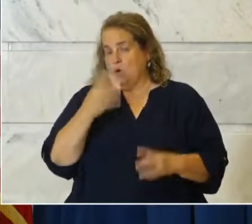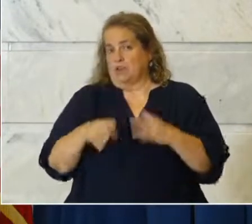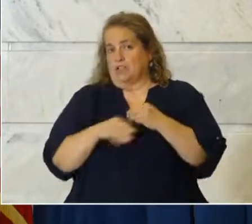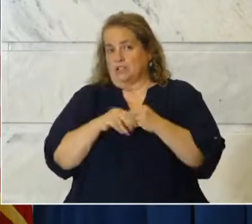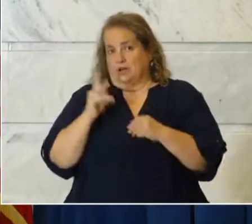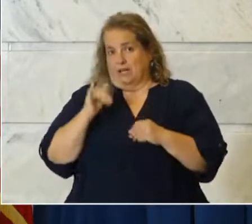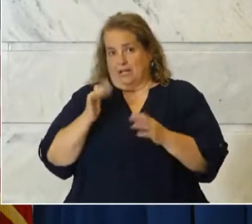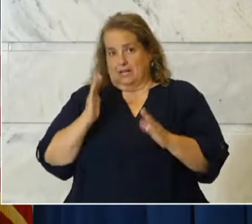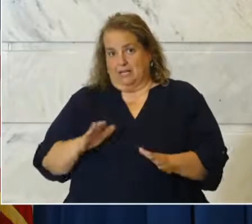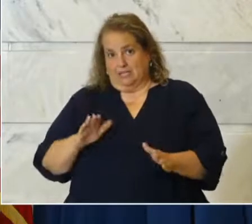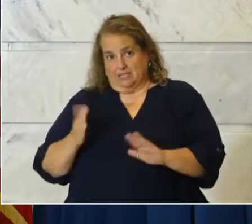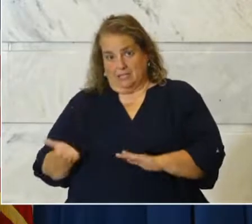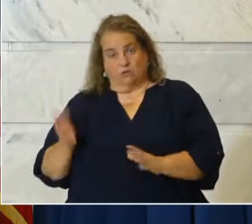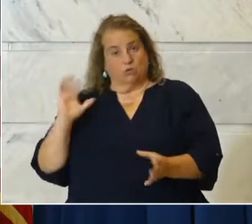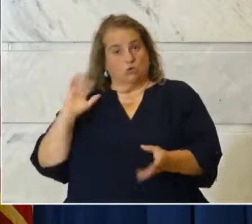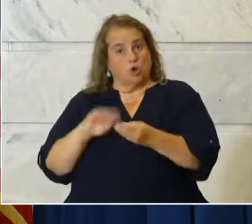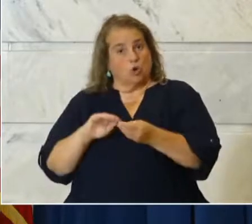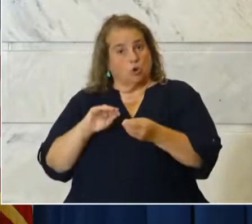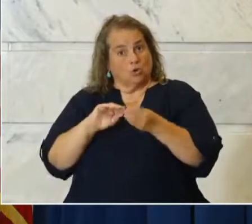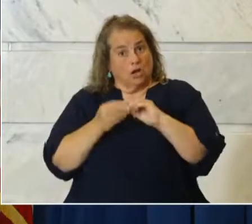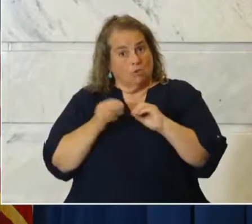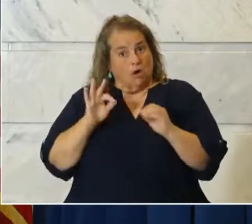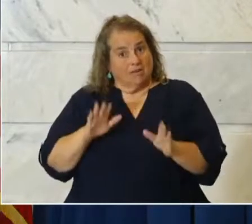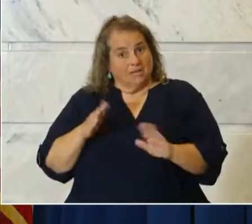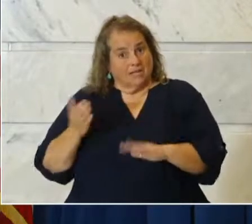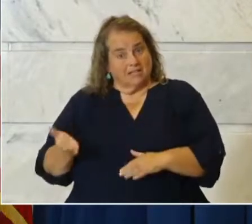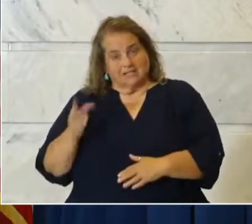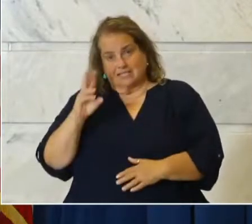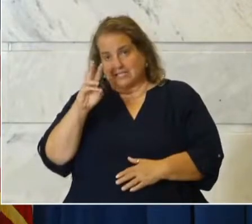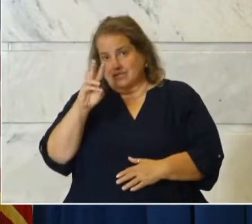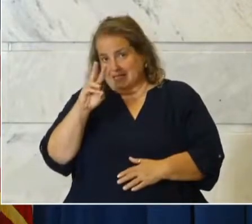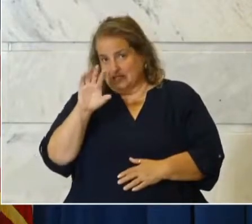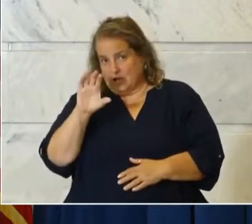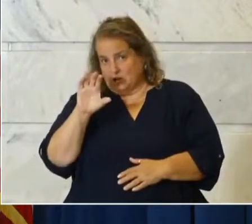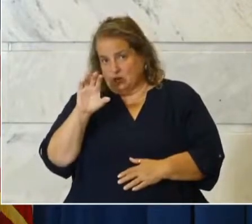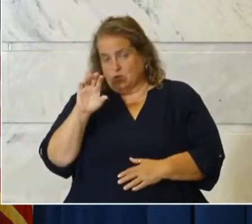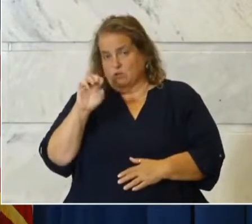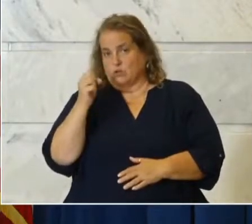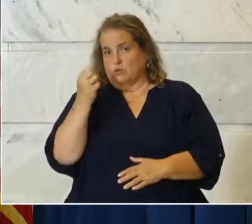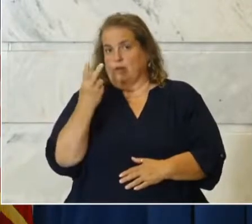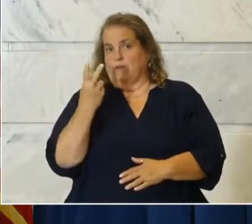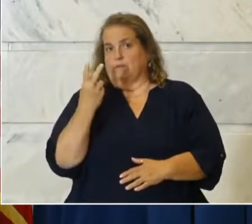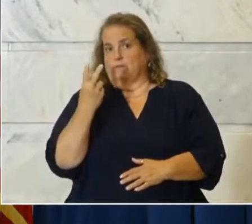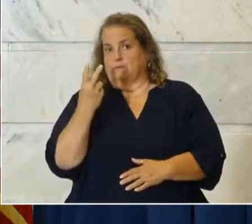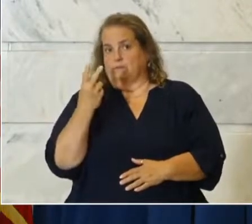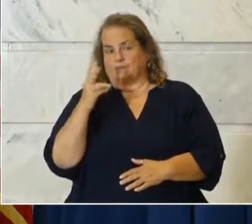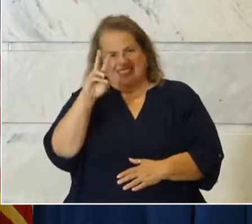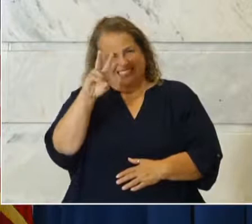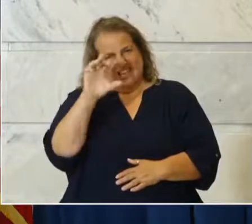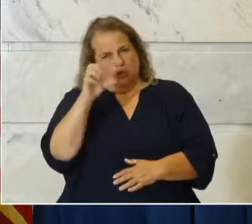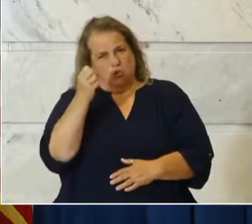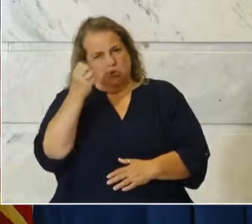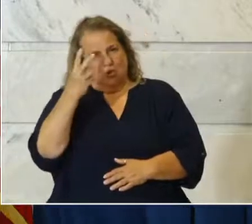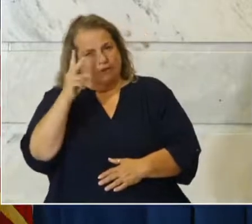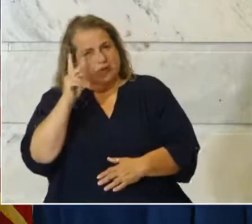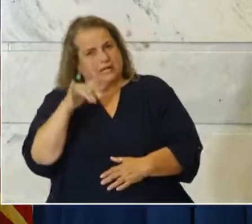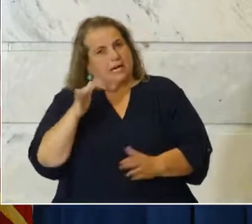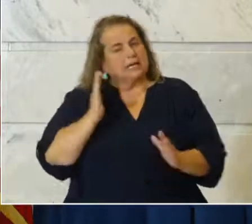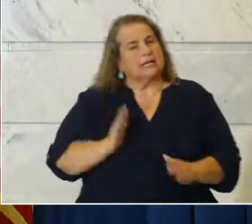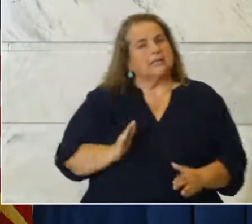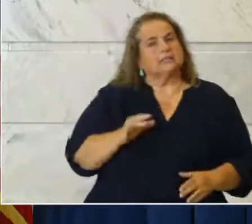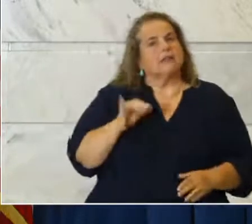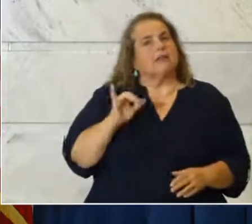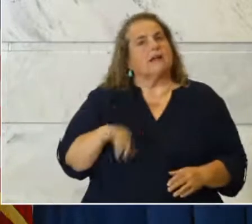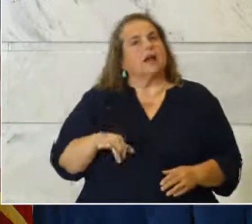Kentuckians, bringing our total number of deaths to 612. That's 612 Kentuckians